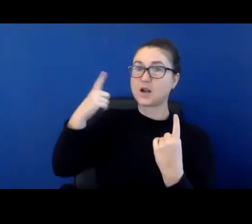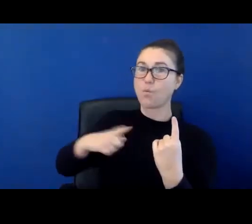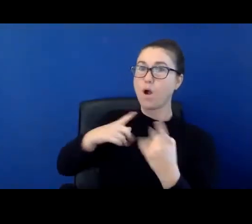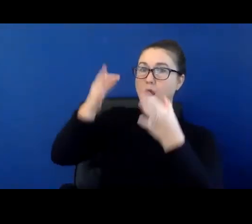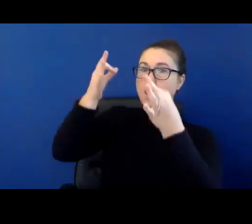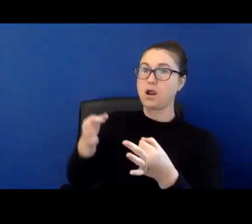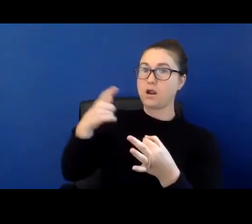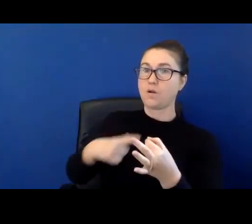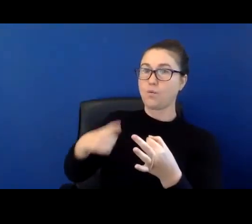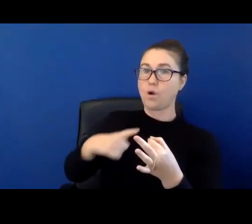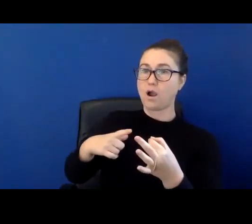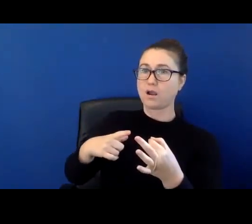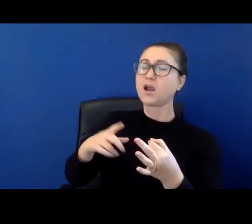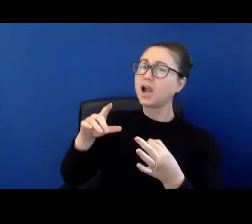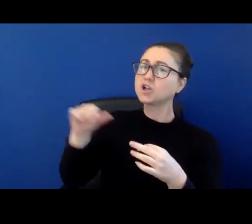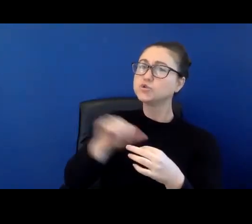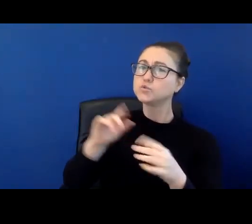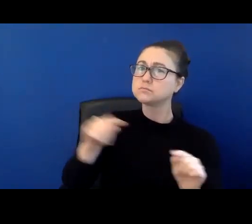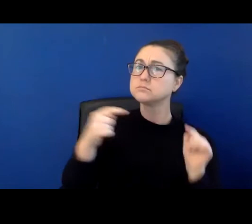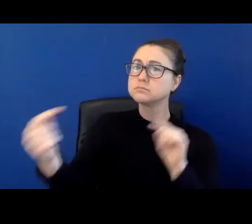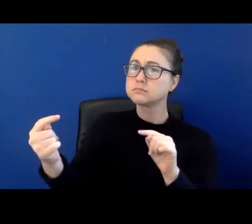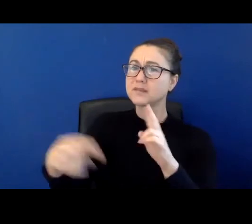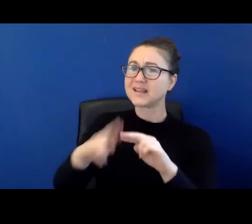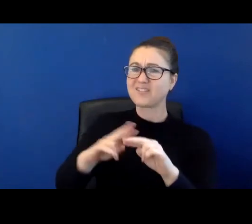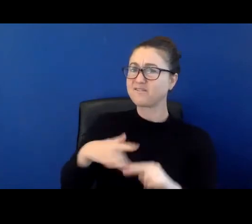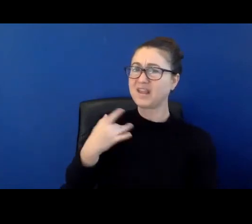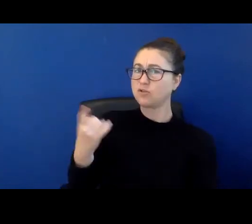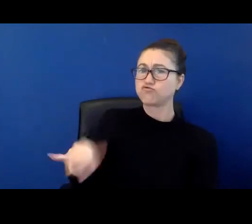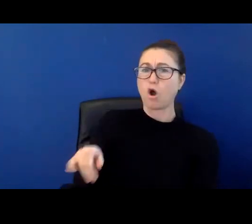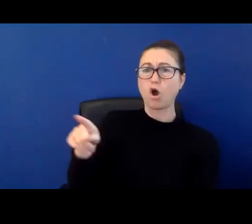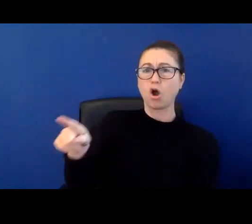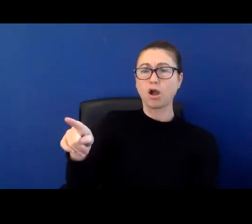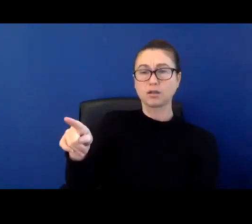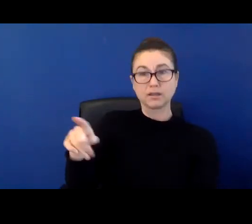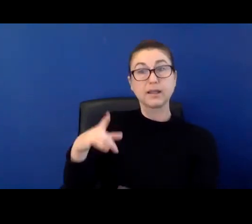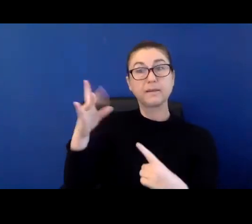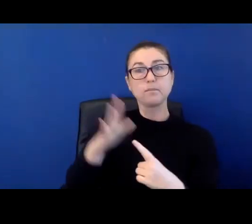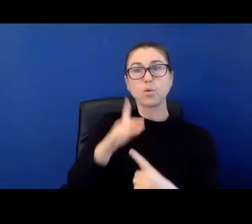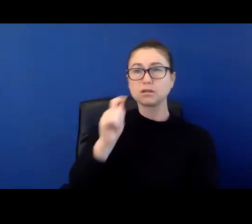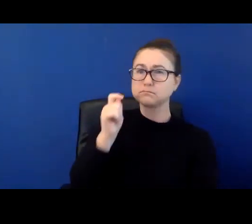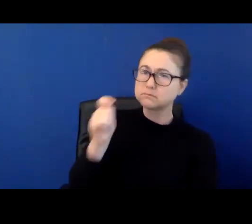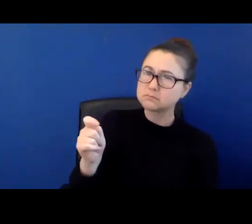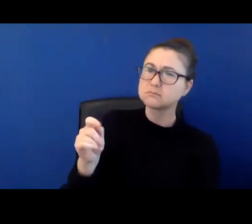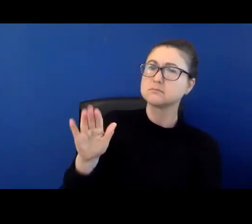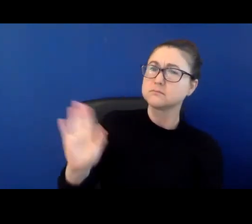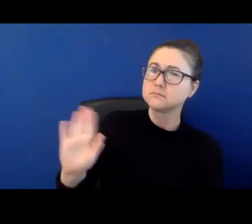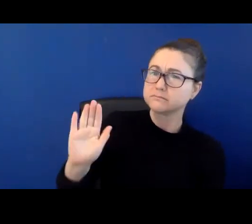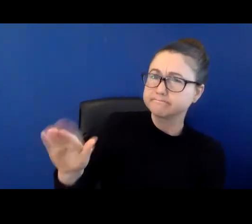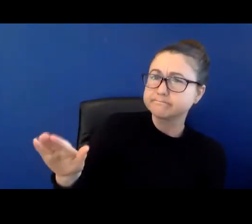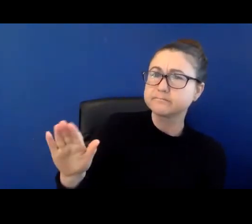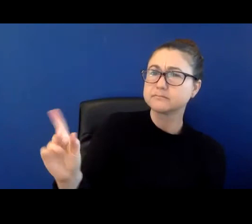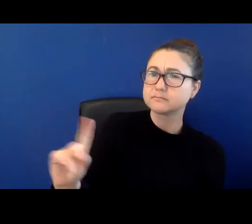must be able to challenge that decision if they think that the decision is wrong, or if it's